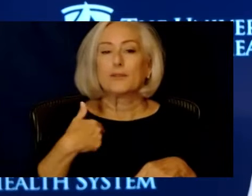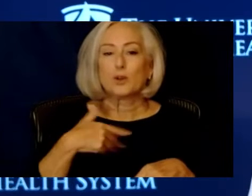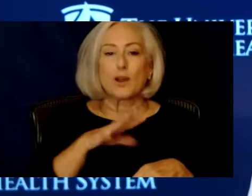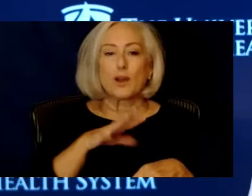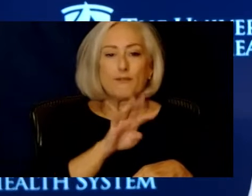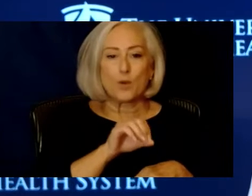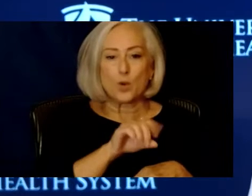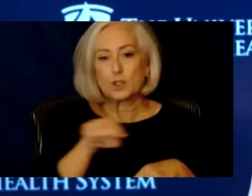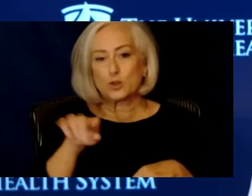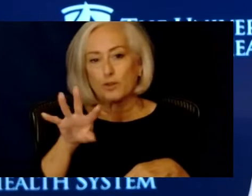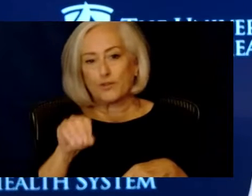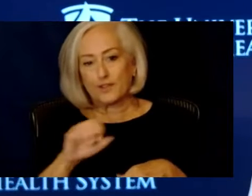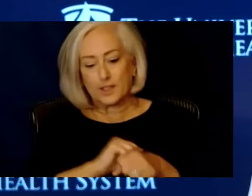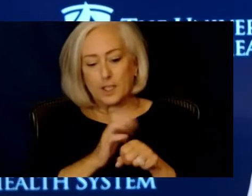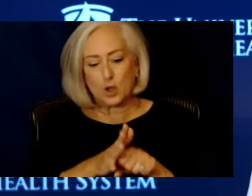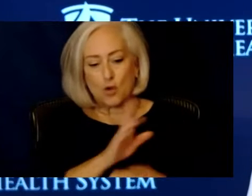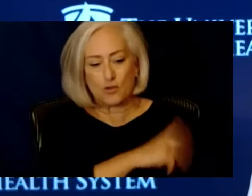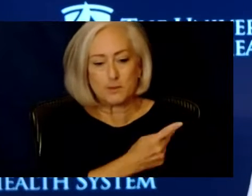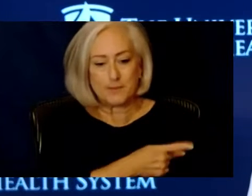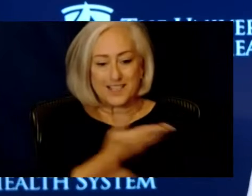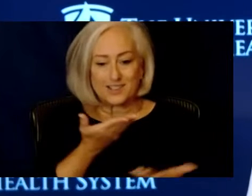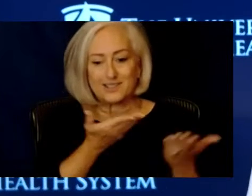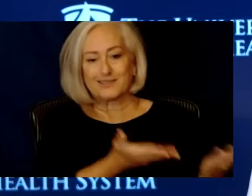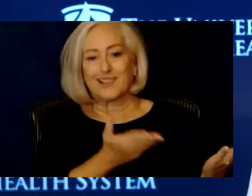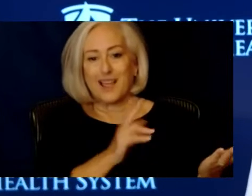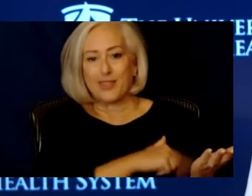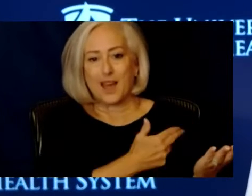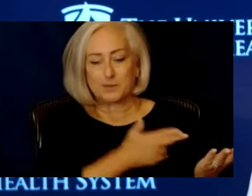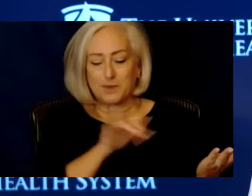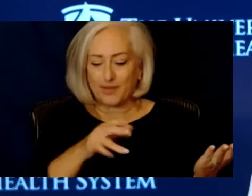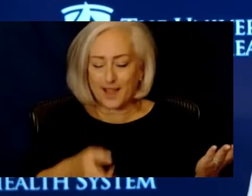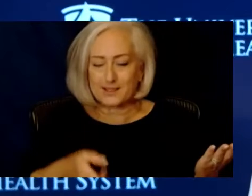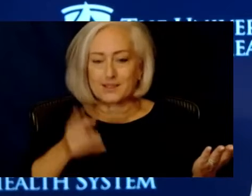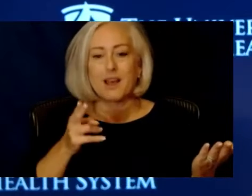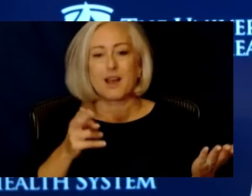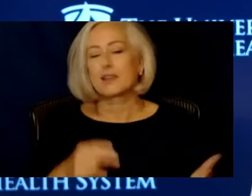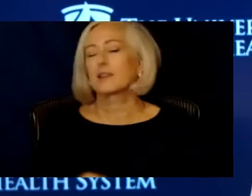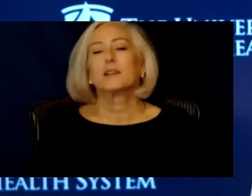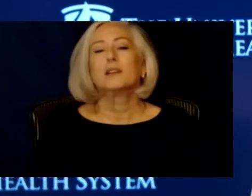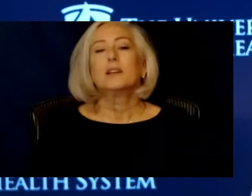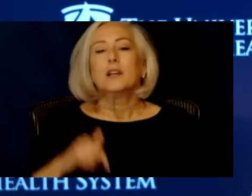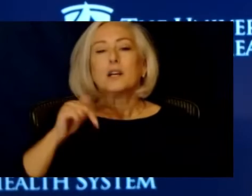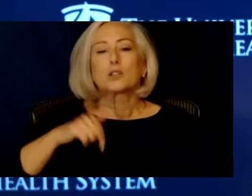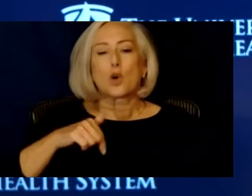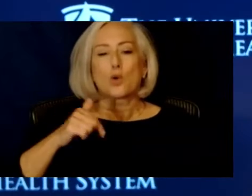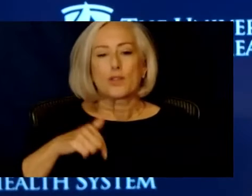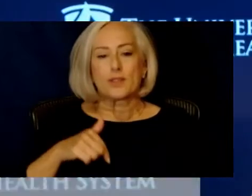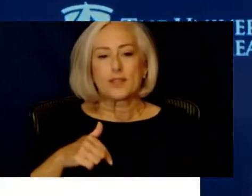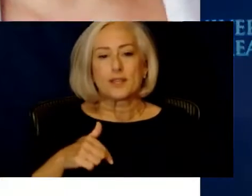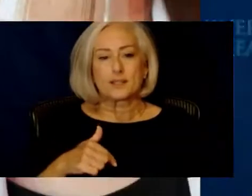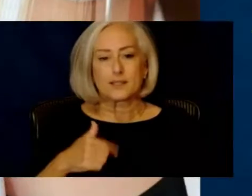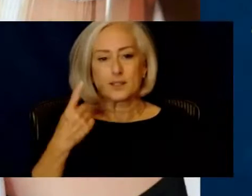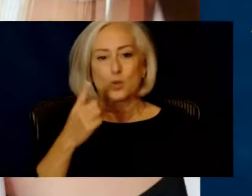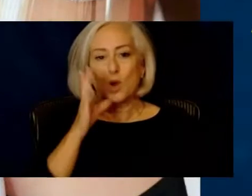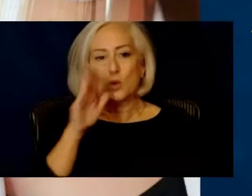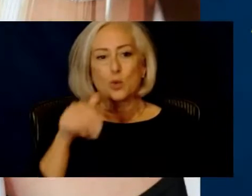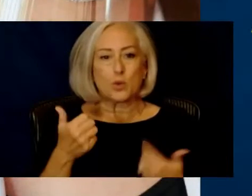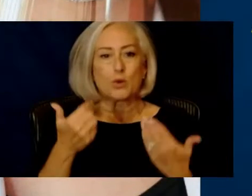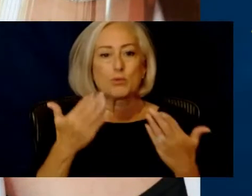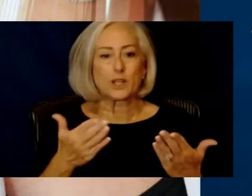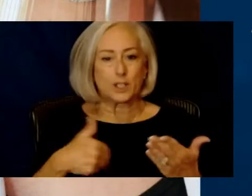hospital, because that's a lot higher. So this Open Mics on COVID-19 is one of many we're going to be bringing you over the next few